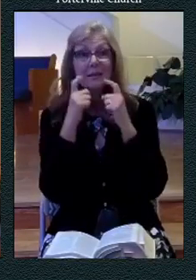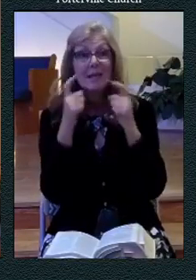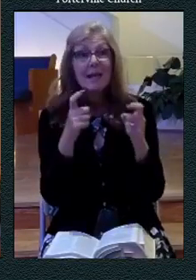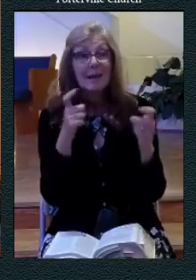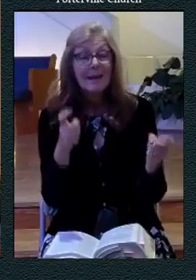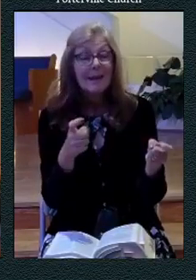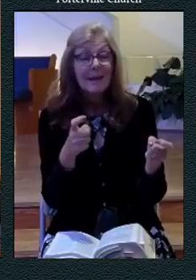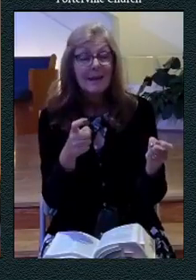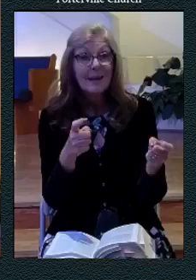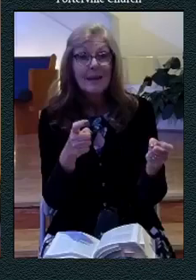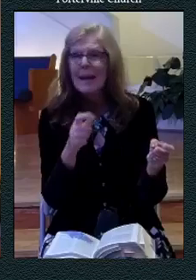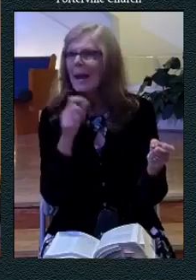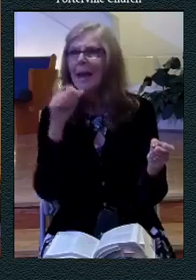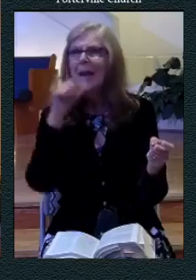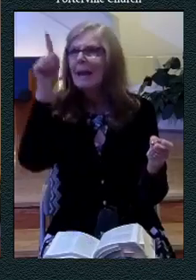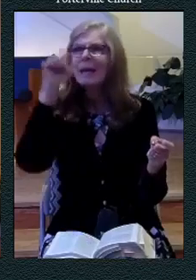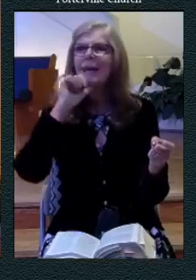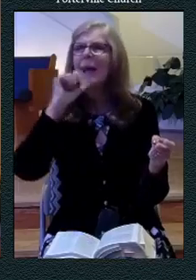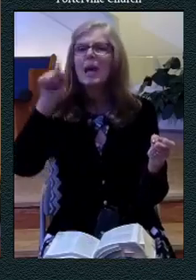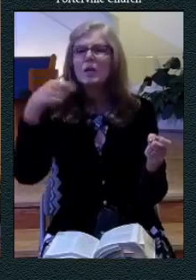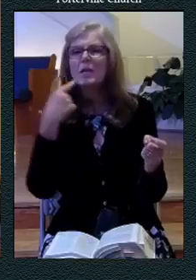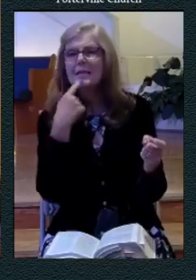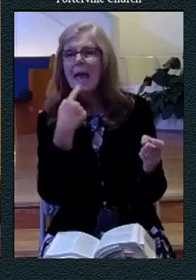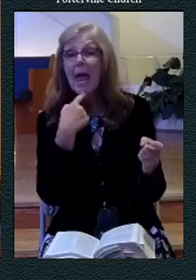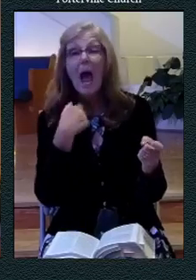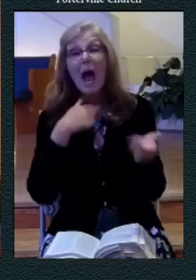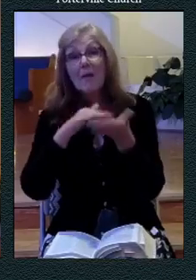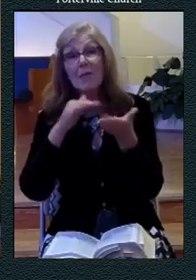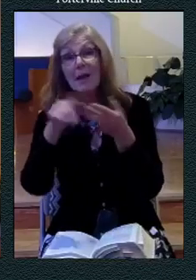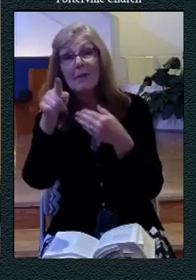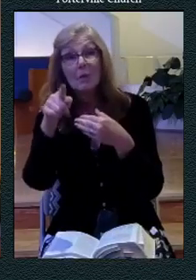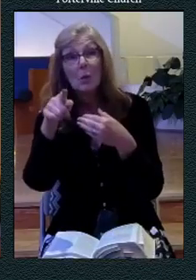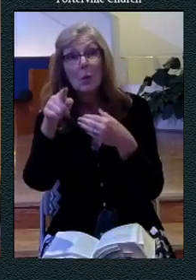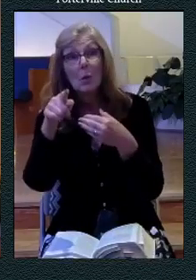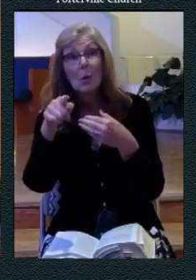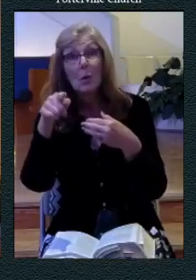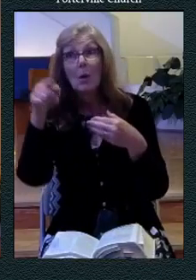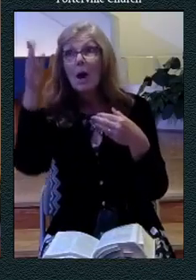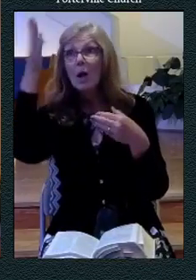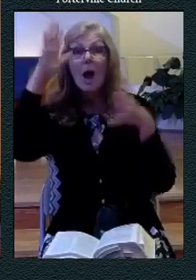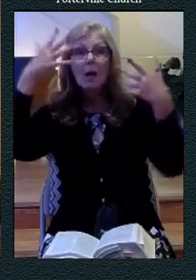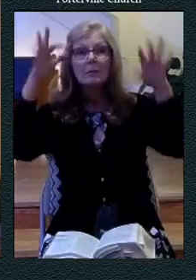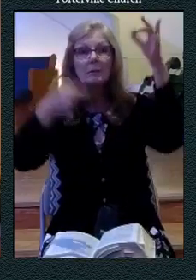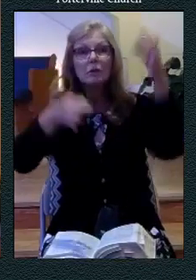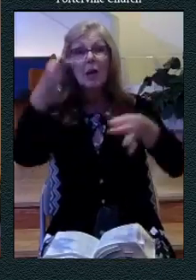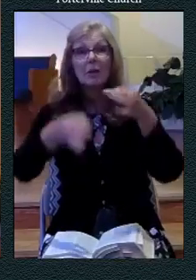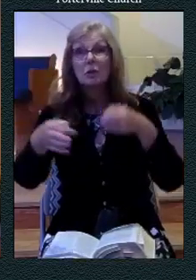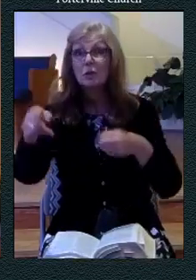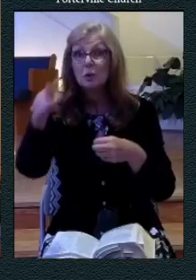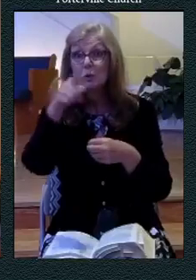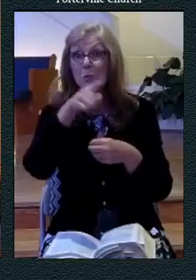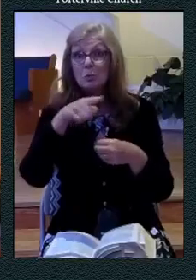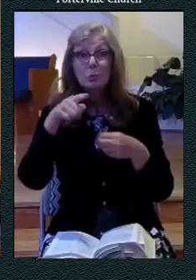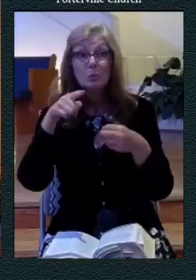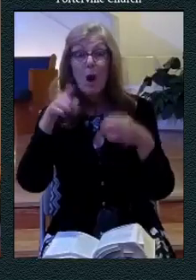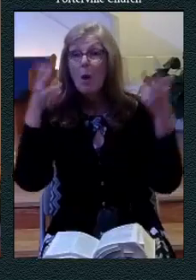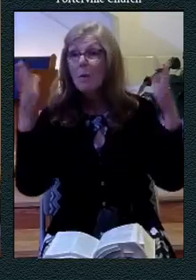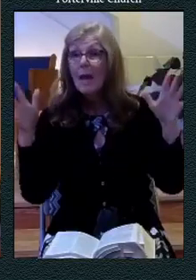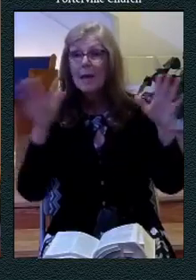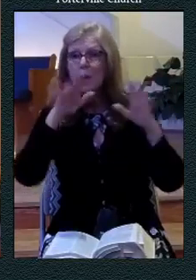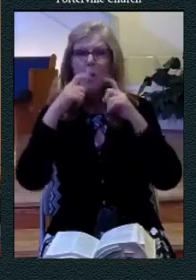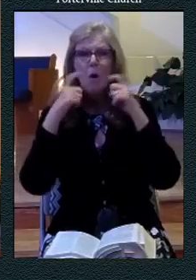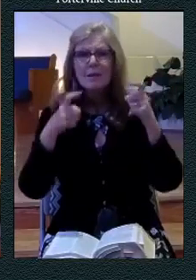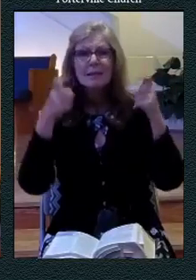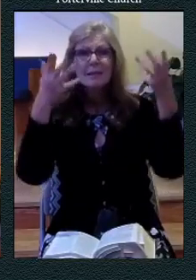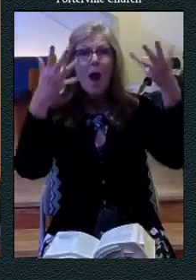just says, I forgive you, and your sin remains untouched. He judged your sin. He punished your sin already in